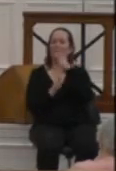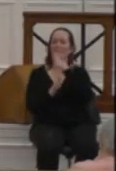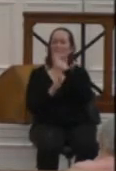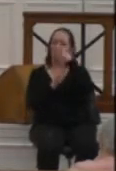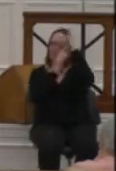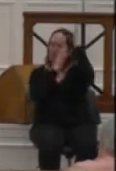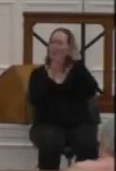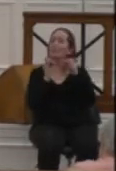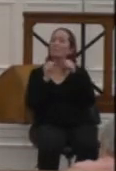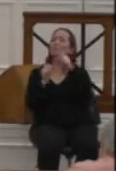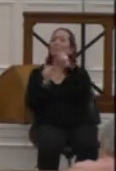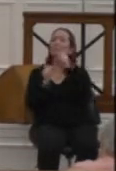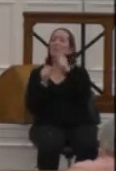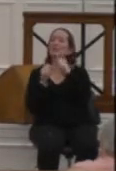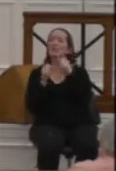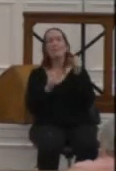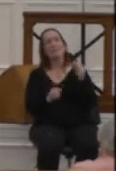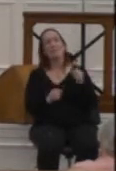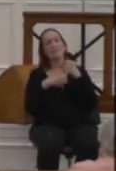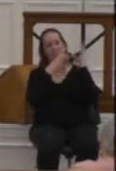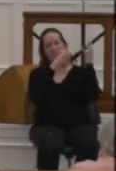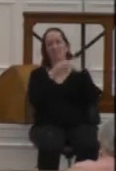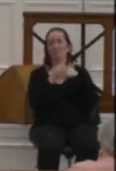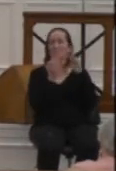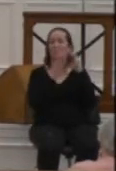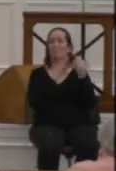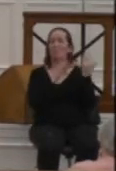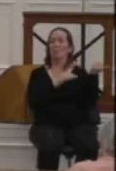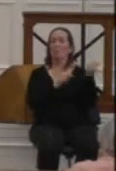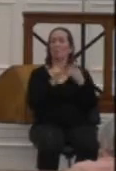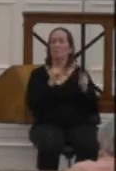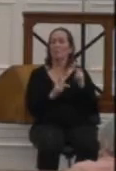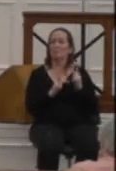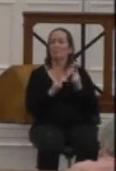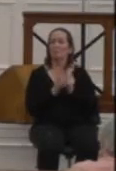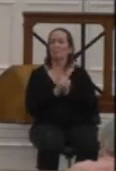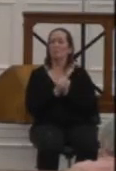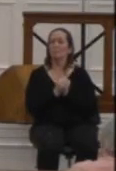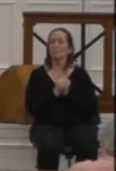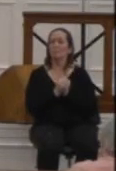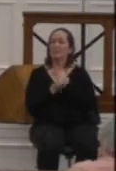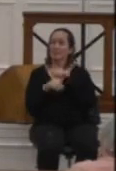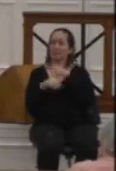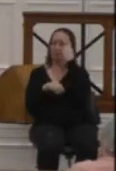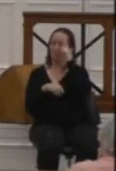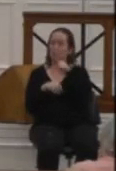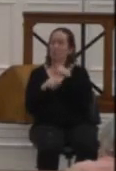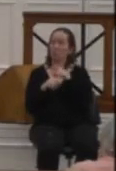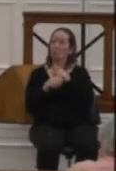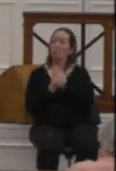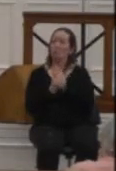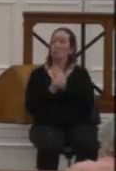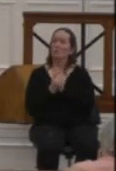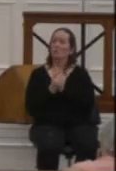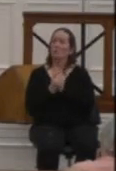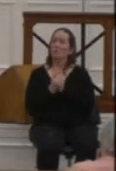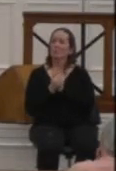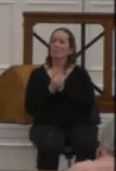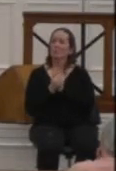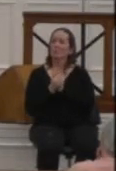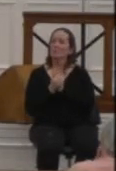Isn't it time that you made a statement of your faith as God has called us